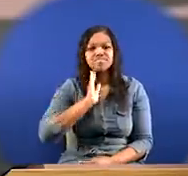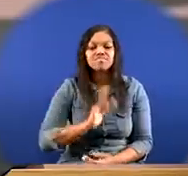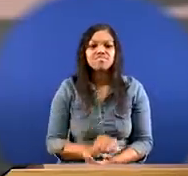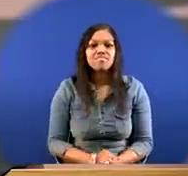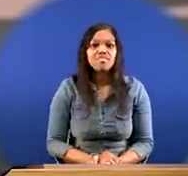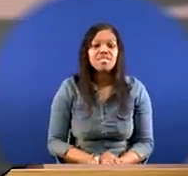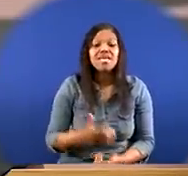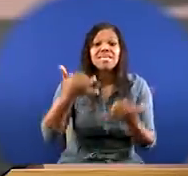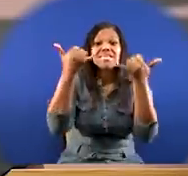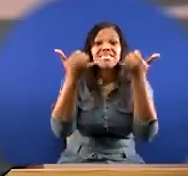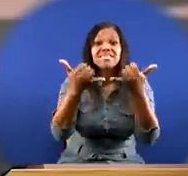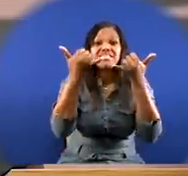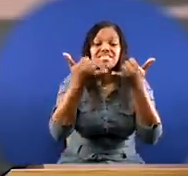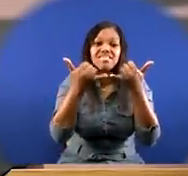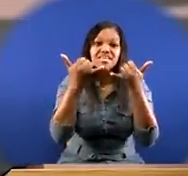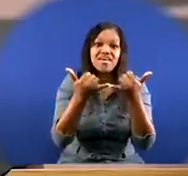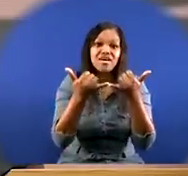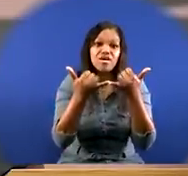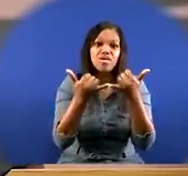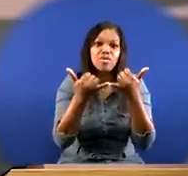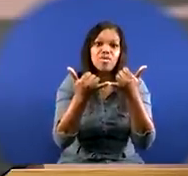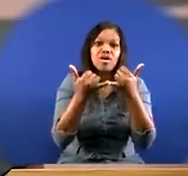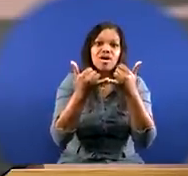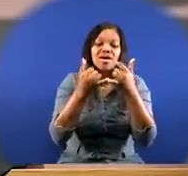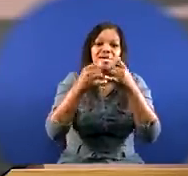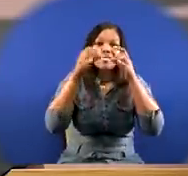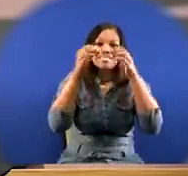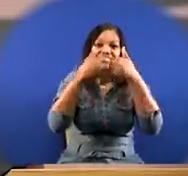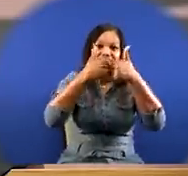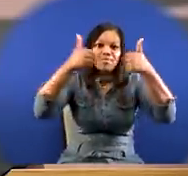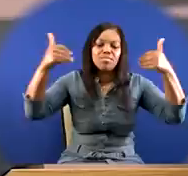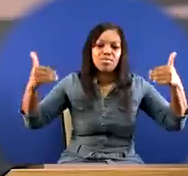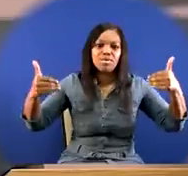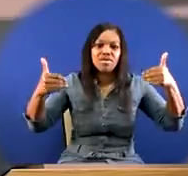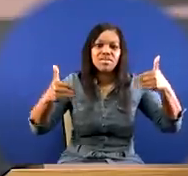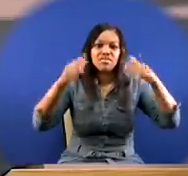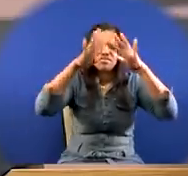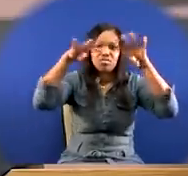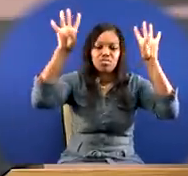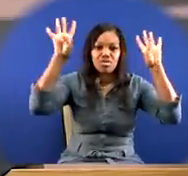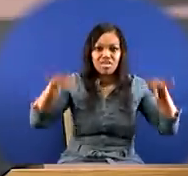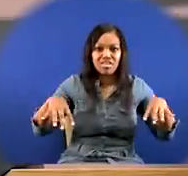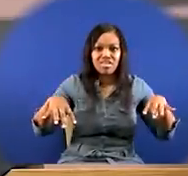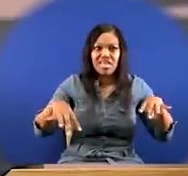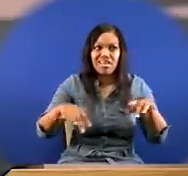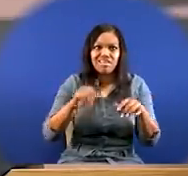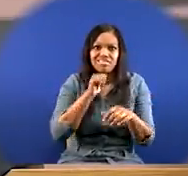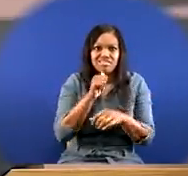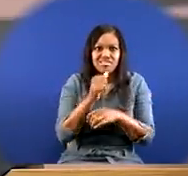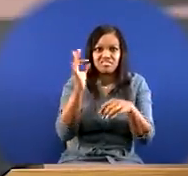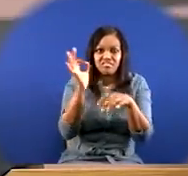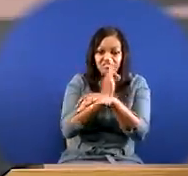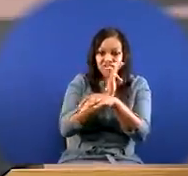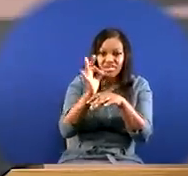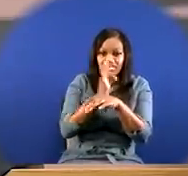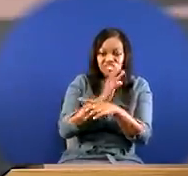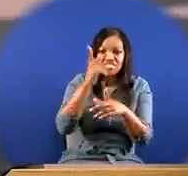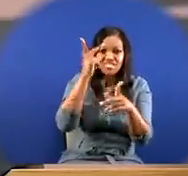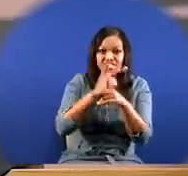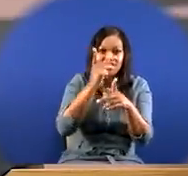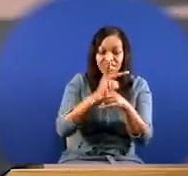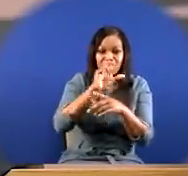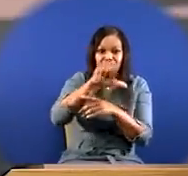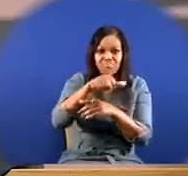It is now a bisected curtain that no longer functioned to keep what lay on the